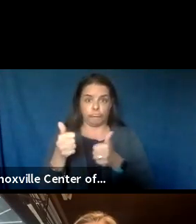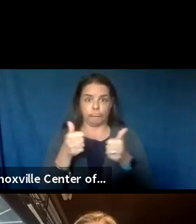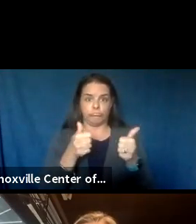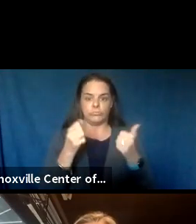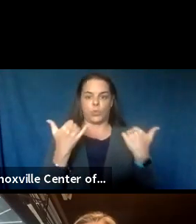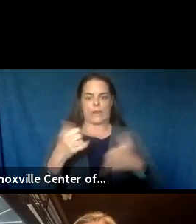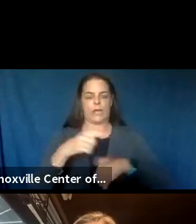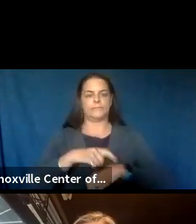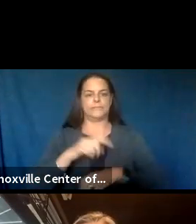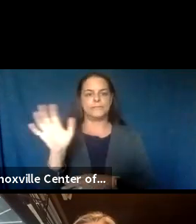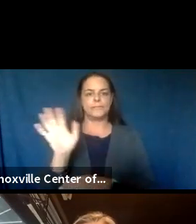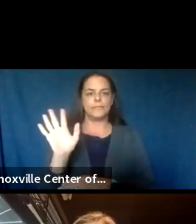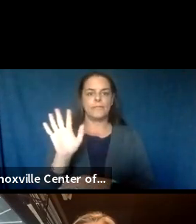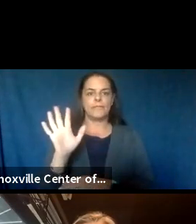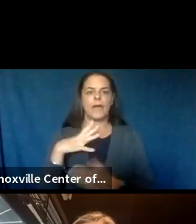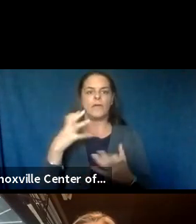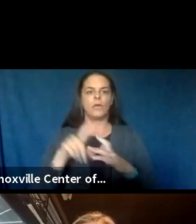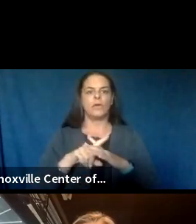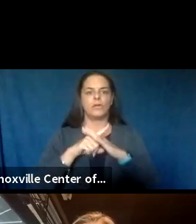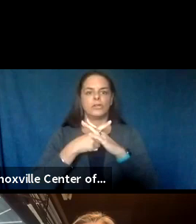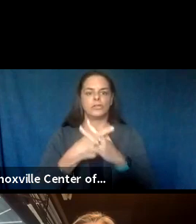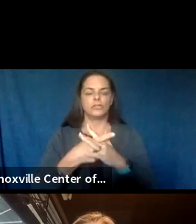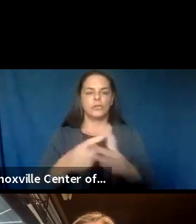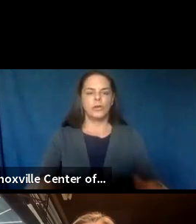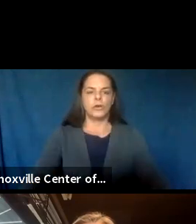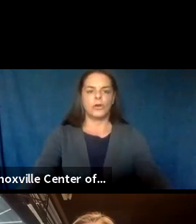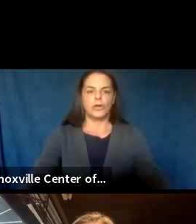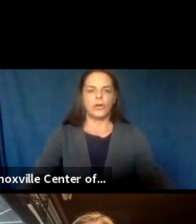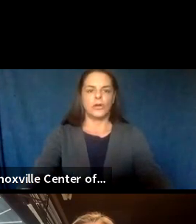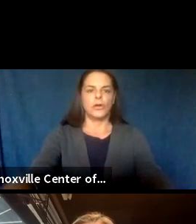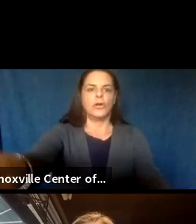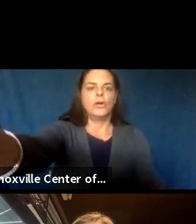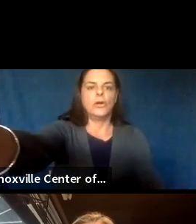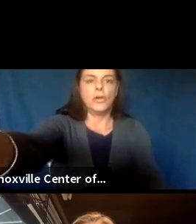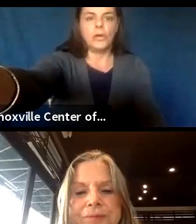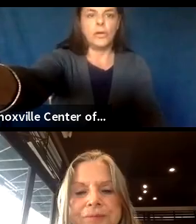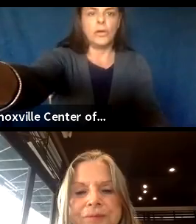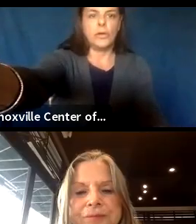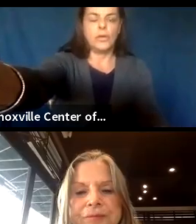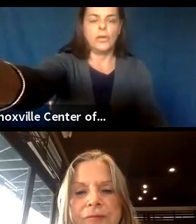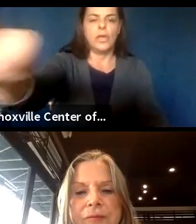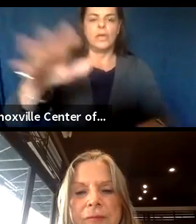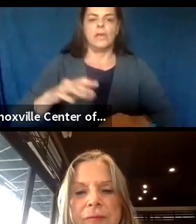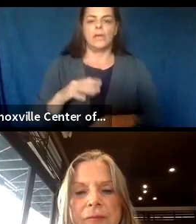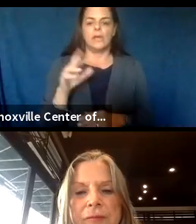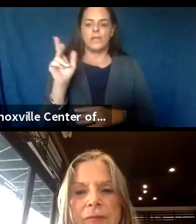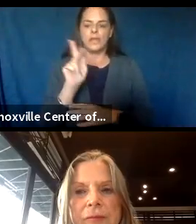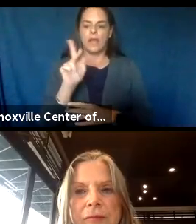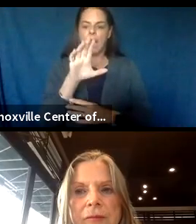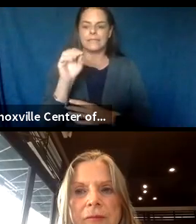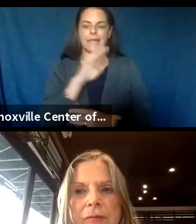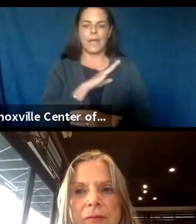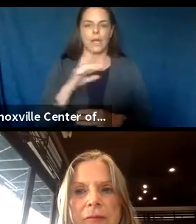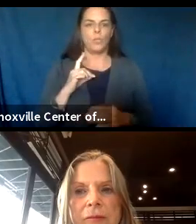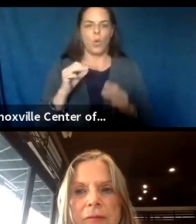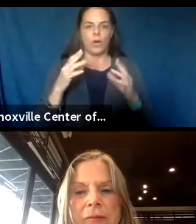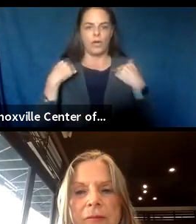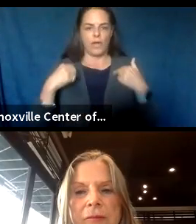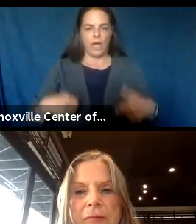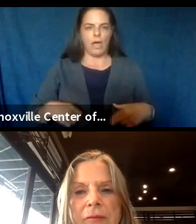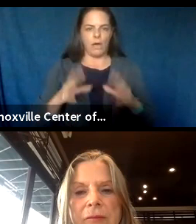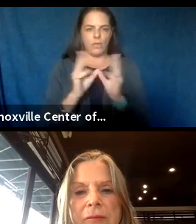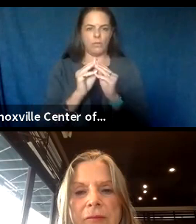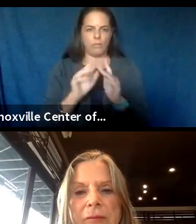5 o'clock, and I'd like to call the meeting of the Knox County Board of Health to order. And as a